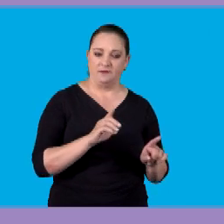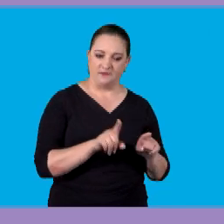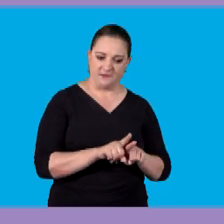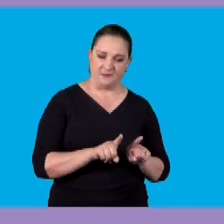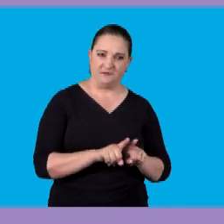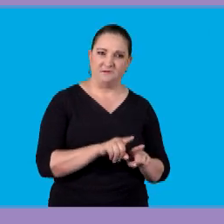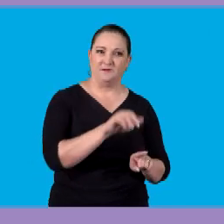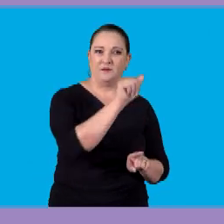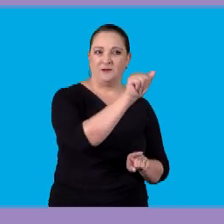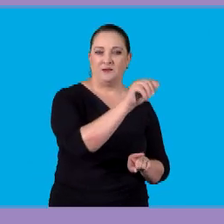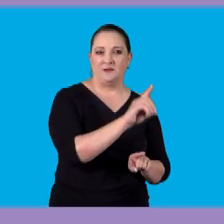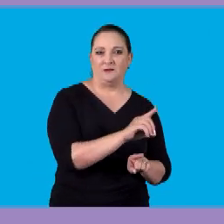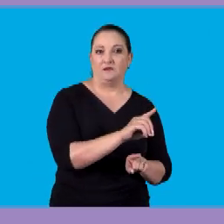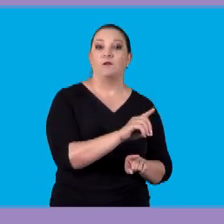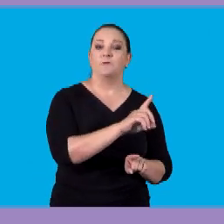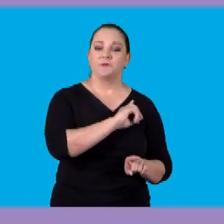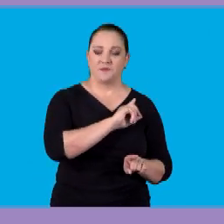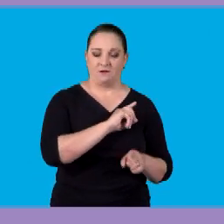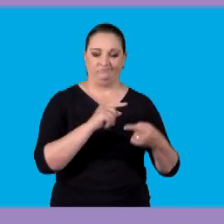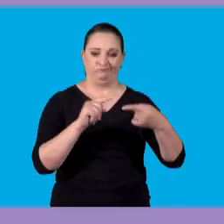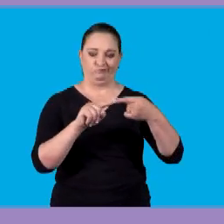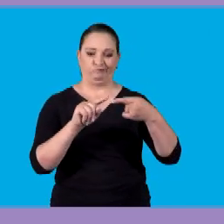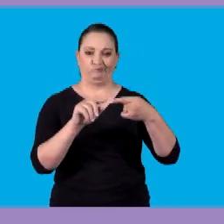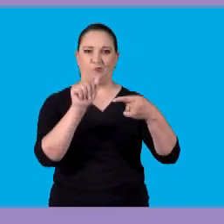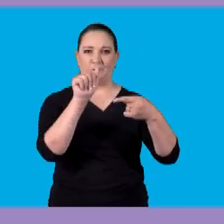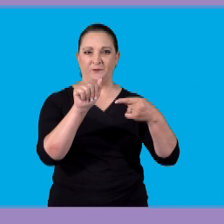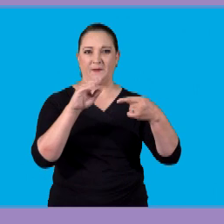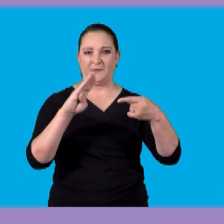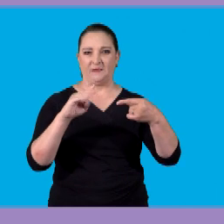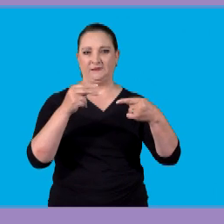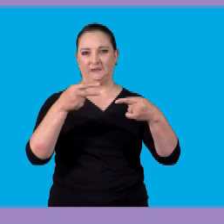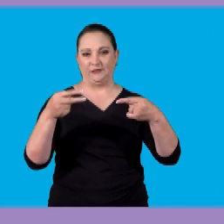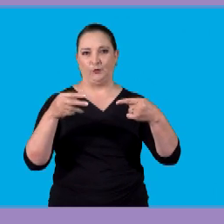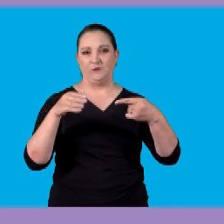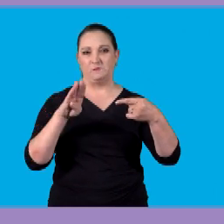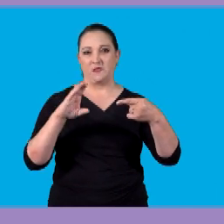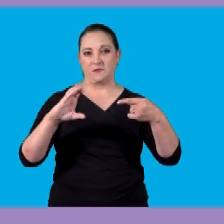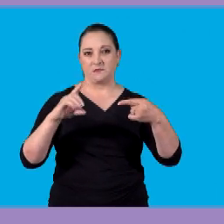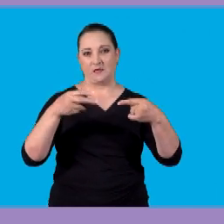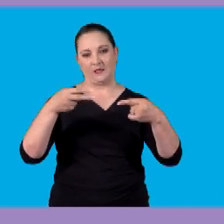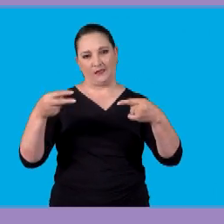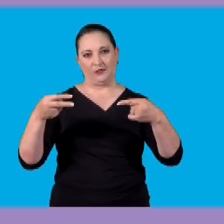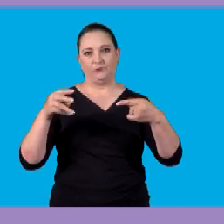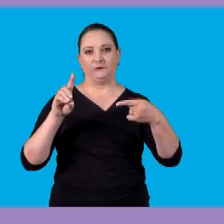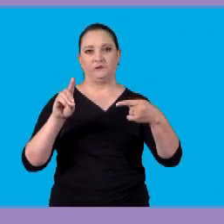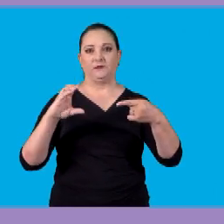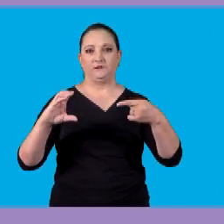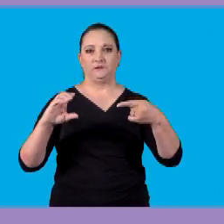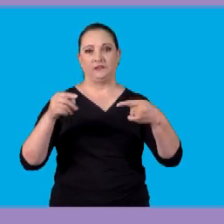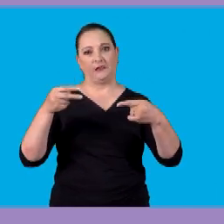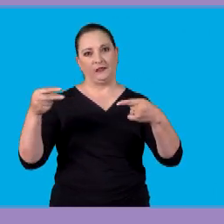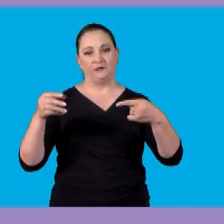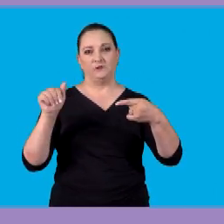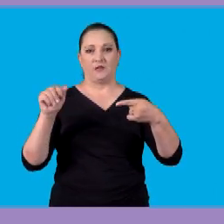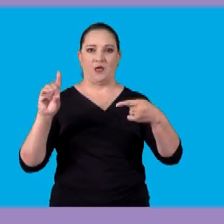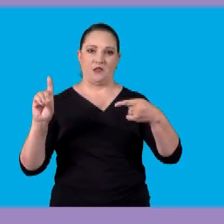to AD. So we can write there that AB is equals to BC, and that is equals to DC, and that is equals